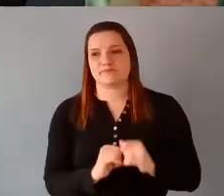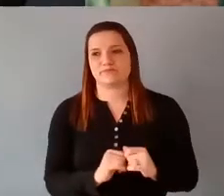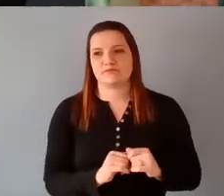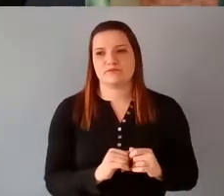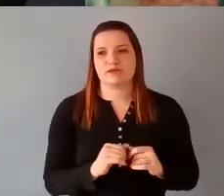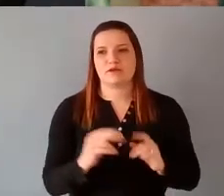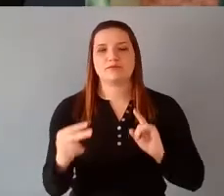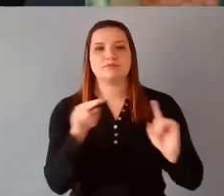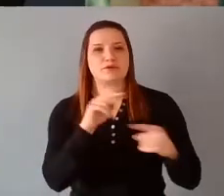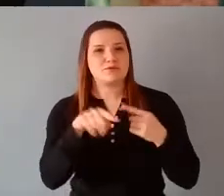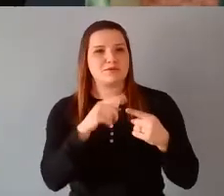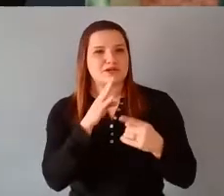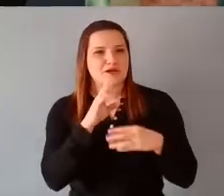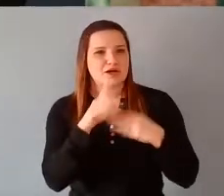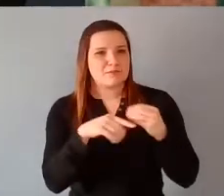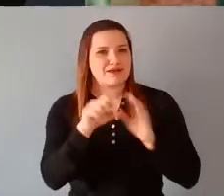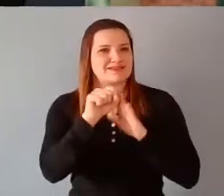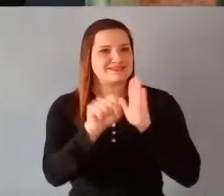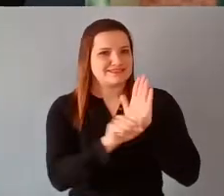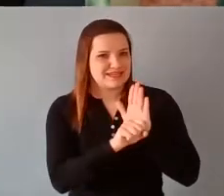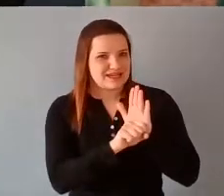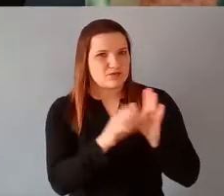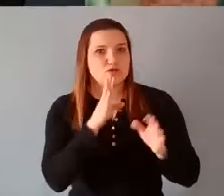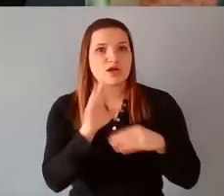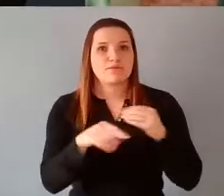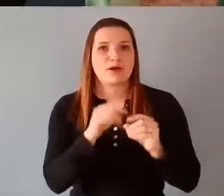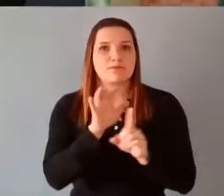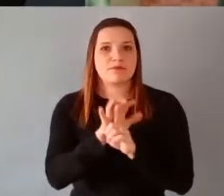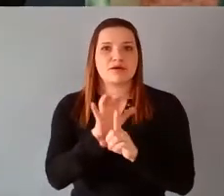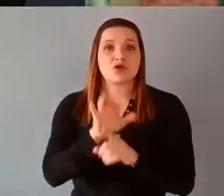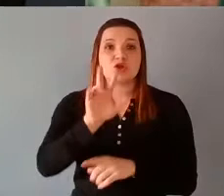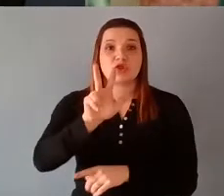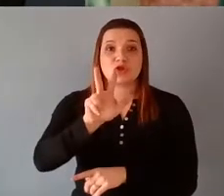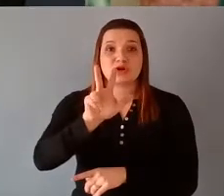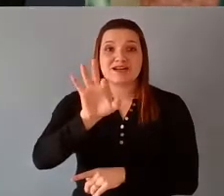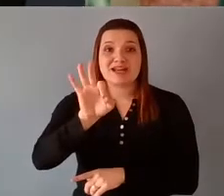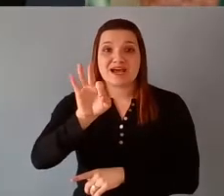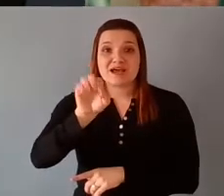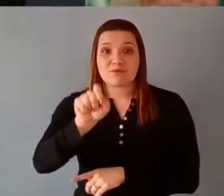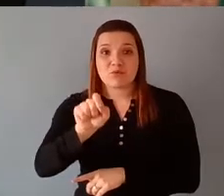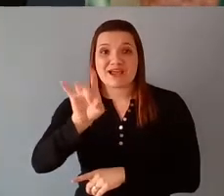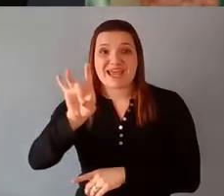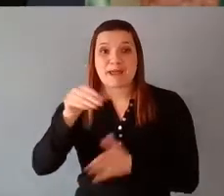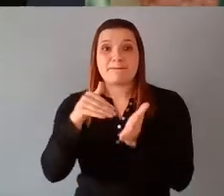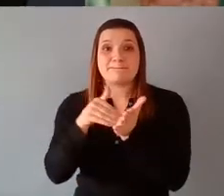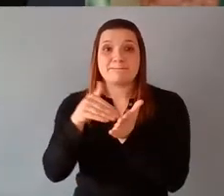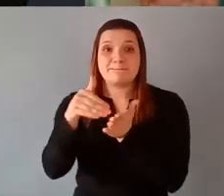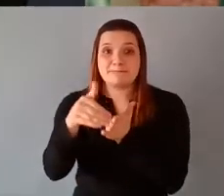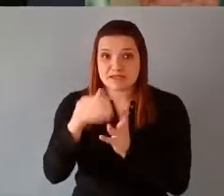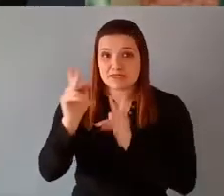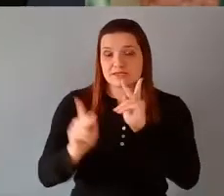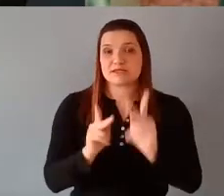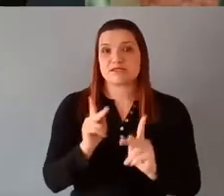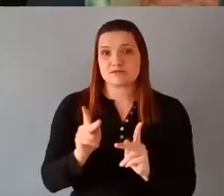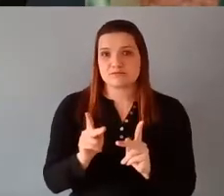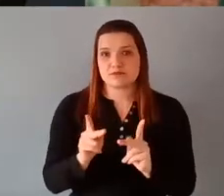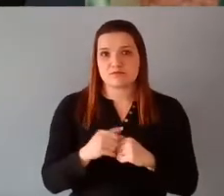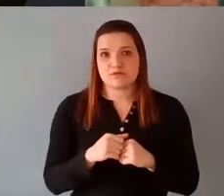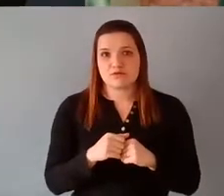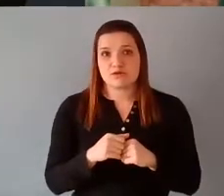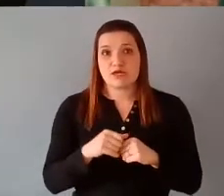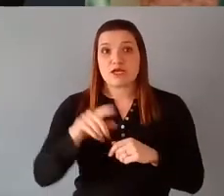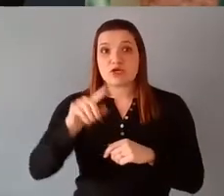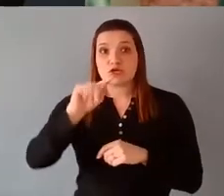about the state, we're talking about a population of 39.8 million people. I dropped down to Tulare County